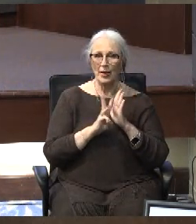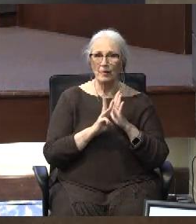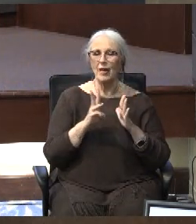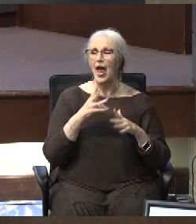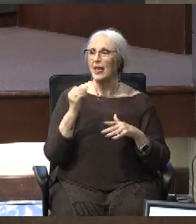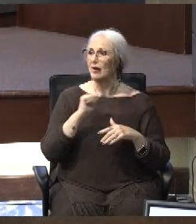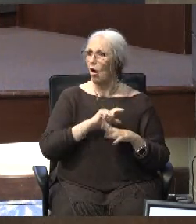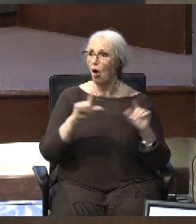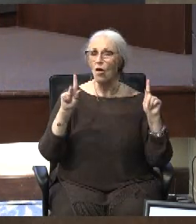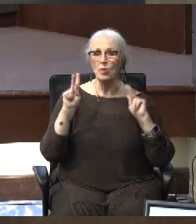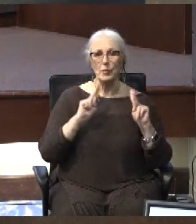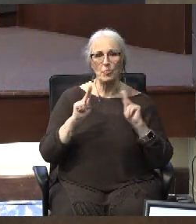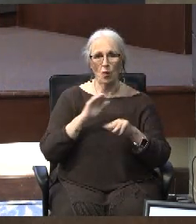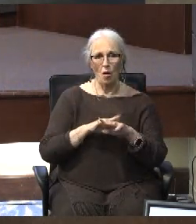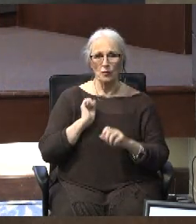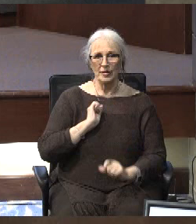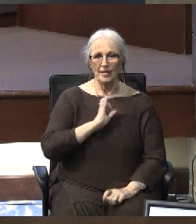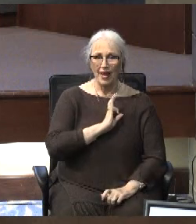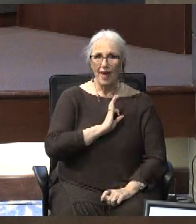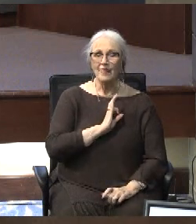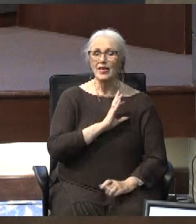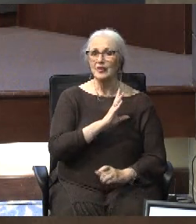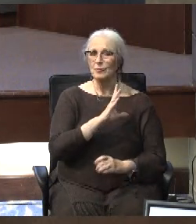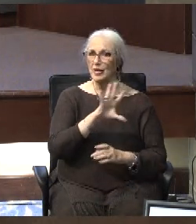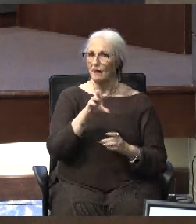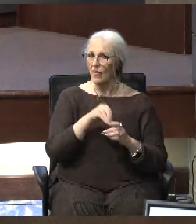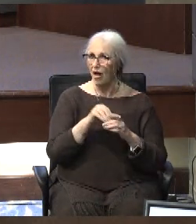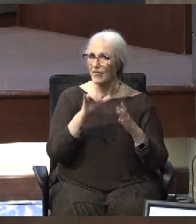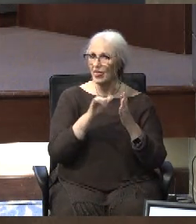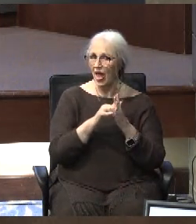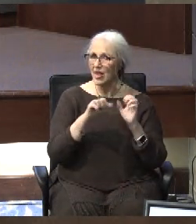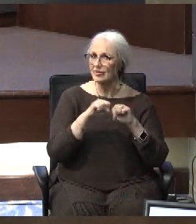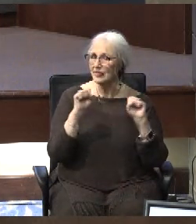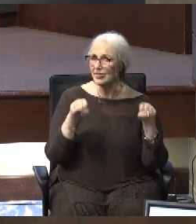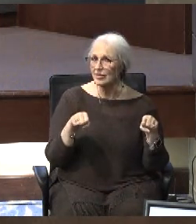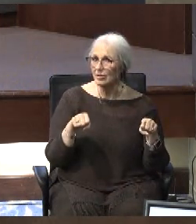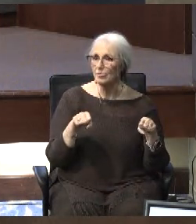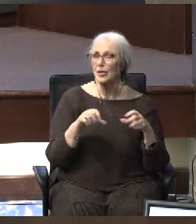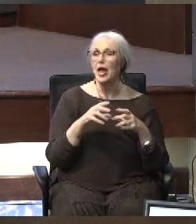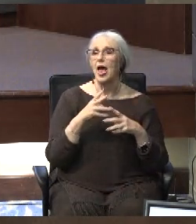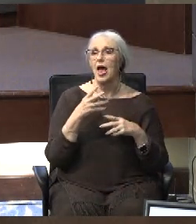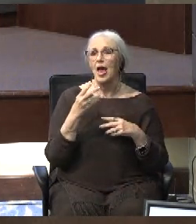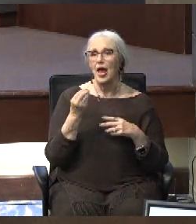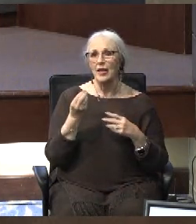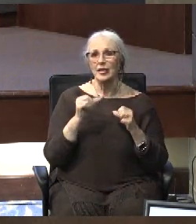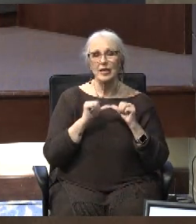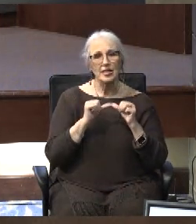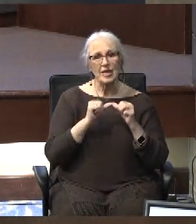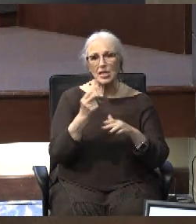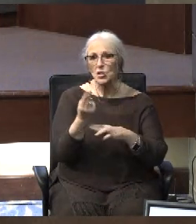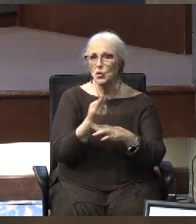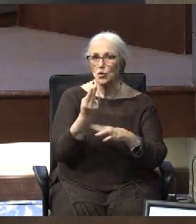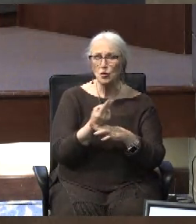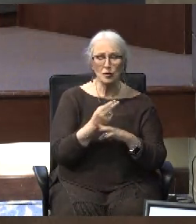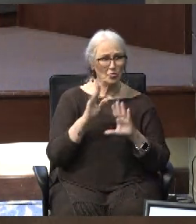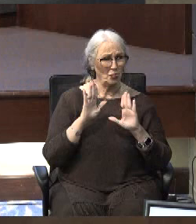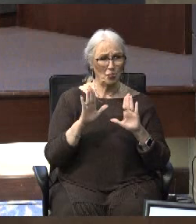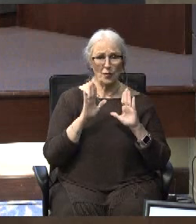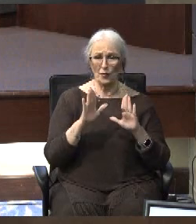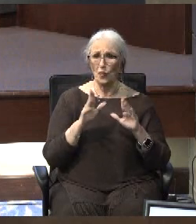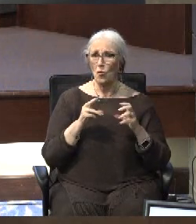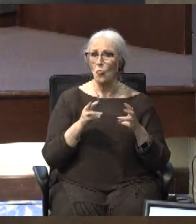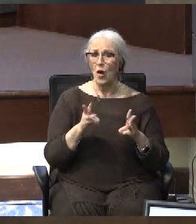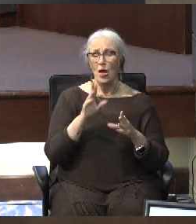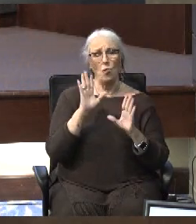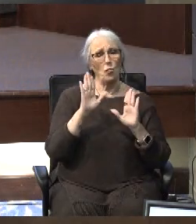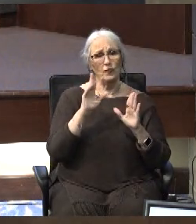staff who is a part of that system, and just make a plug to the community to continue to use it. It's a great way, a great